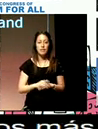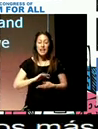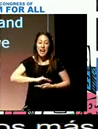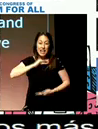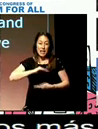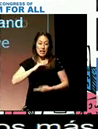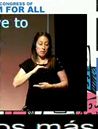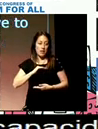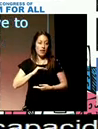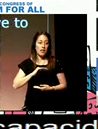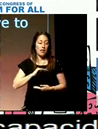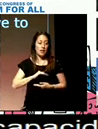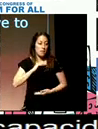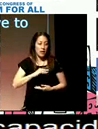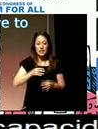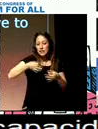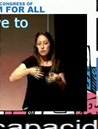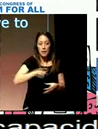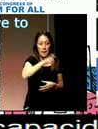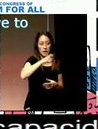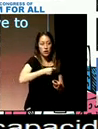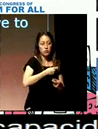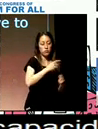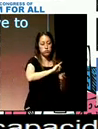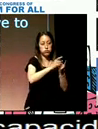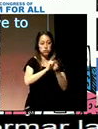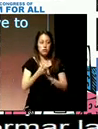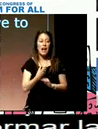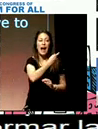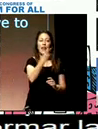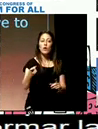disabilities, and we have to transform the lack of ability.